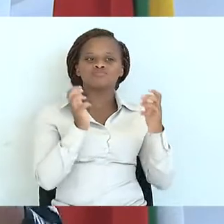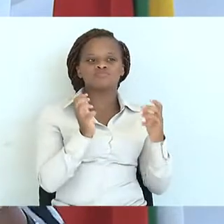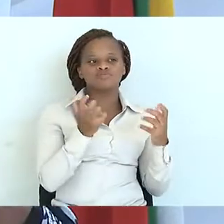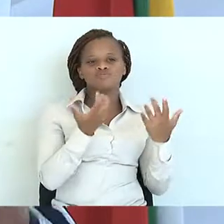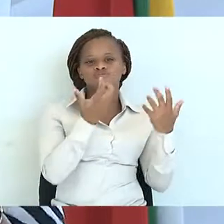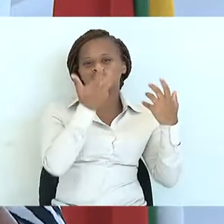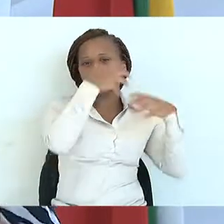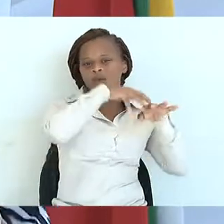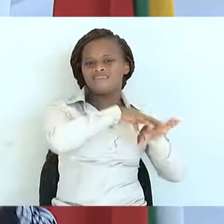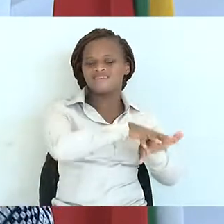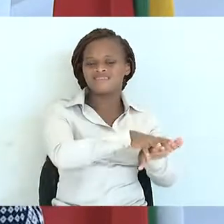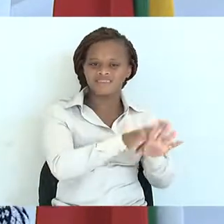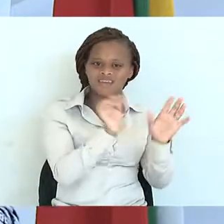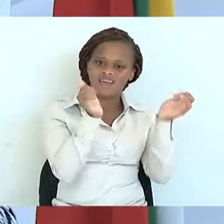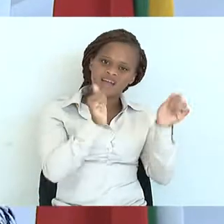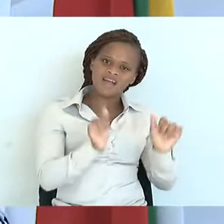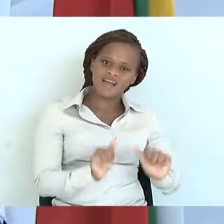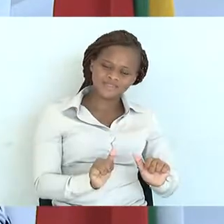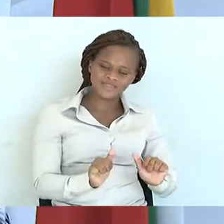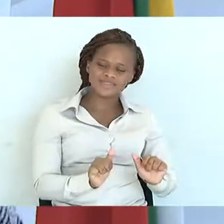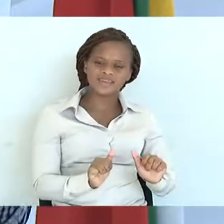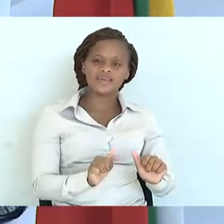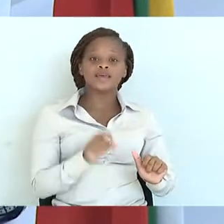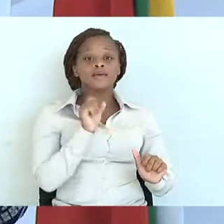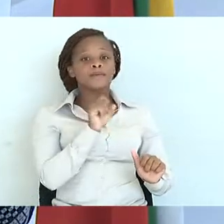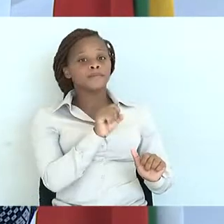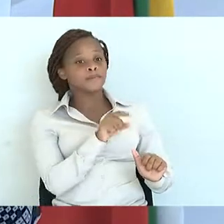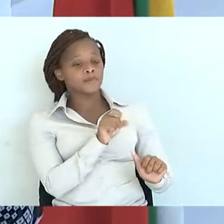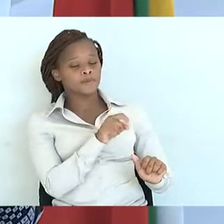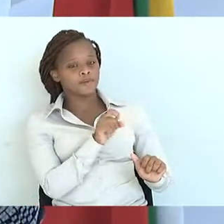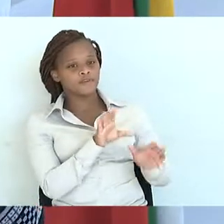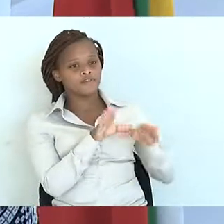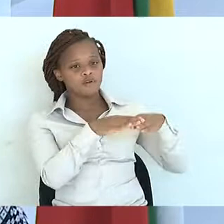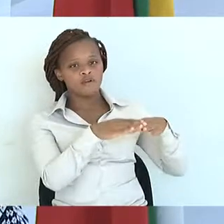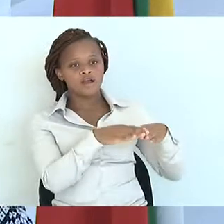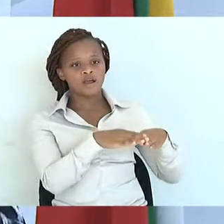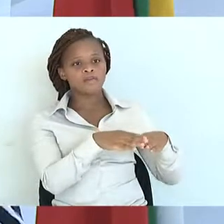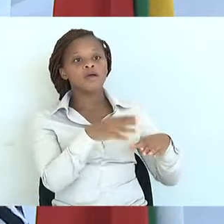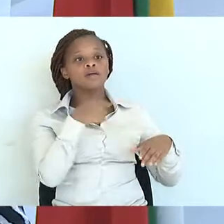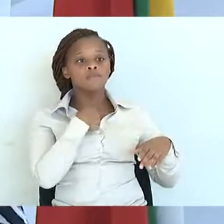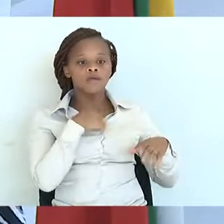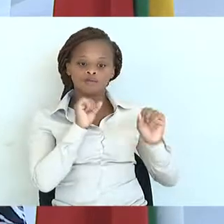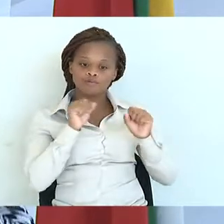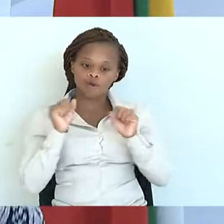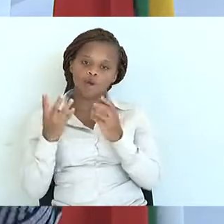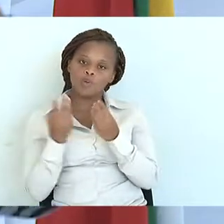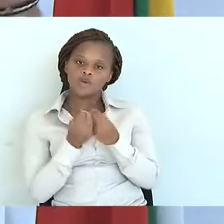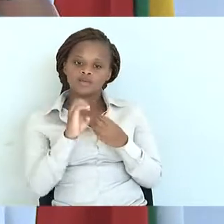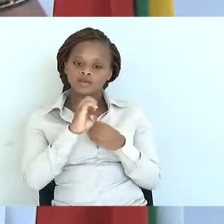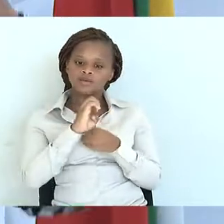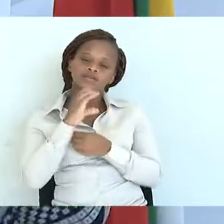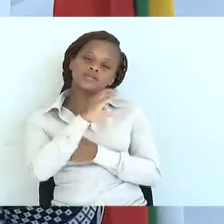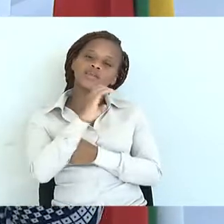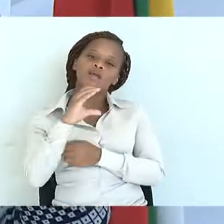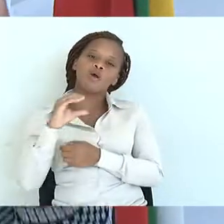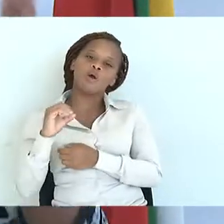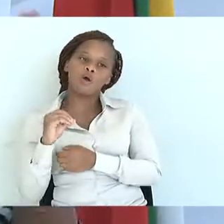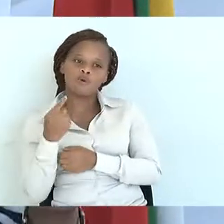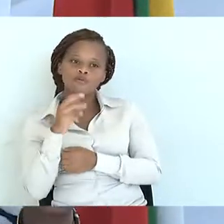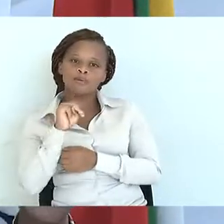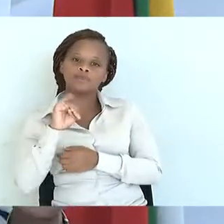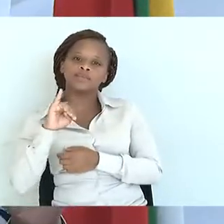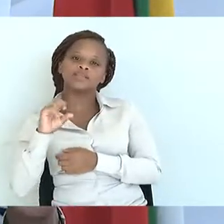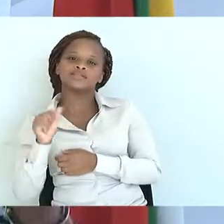joint accounting forum accounting officers forum sivumelene no CEO weMISA ukuthi